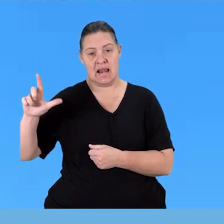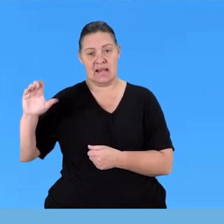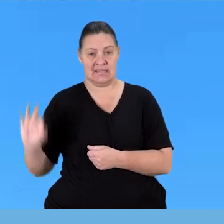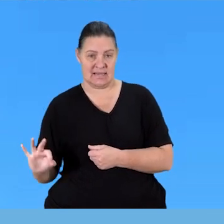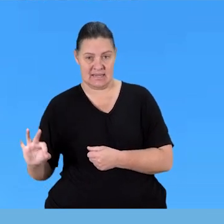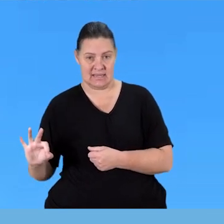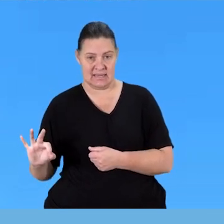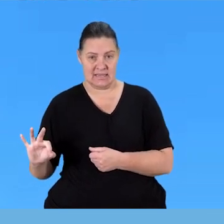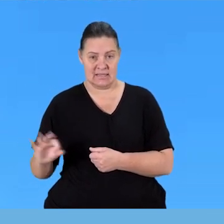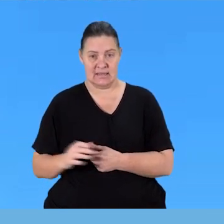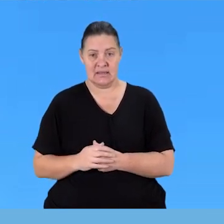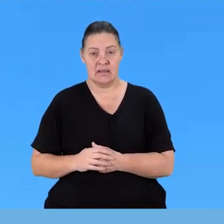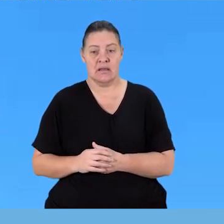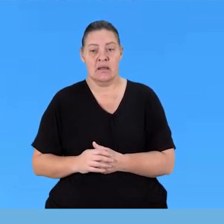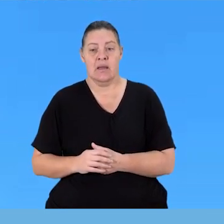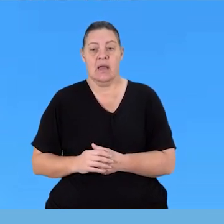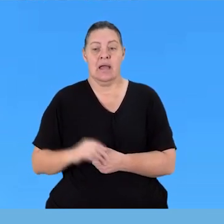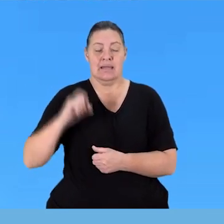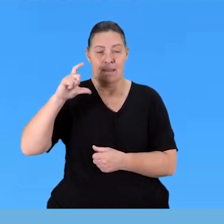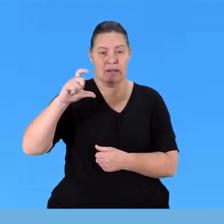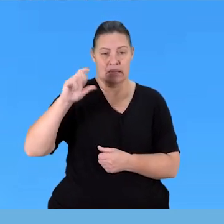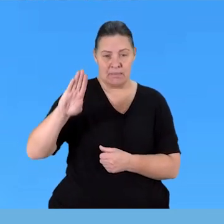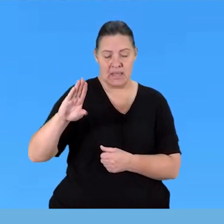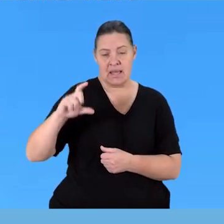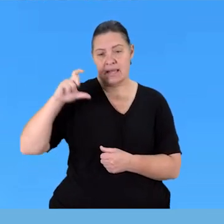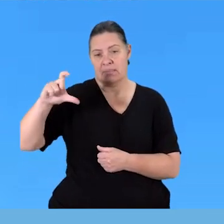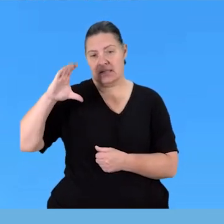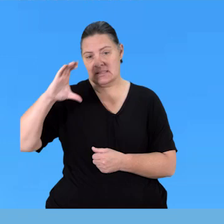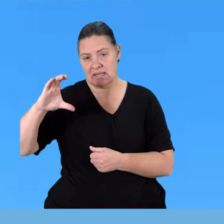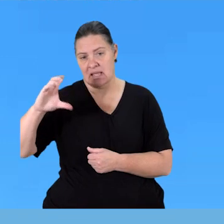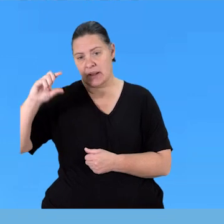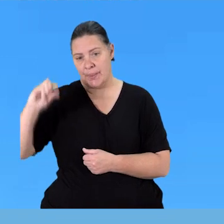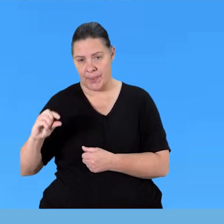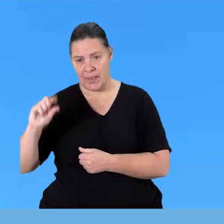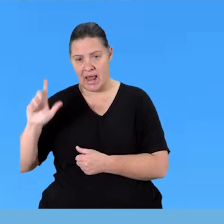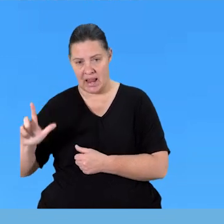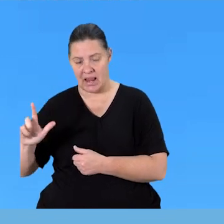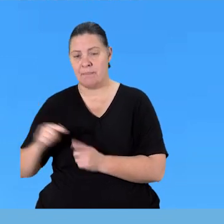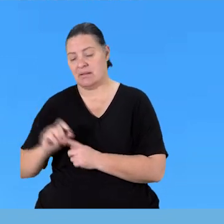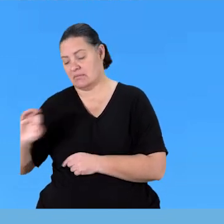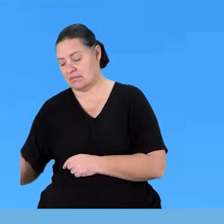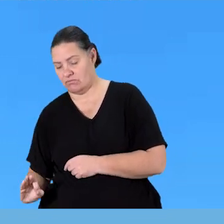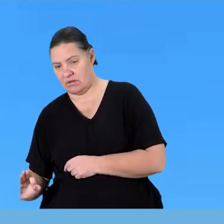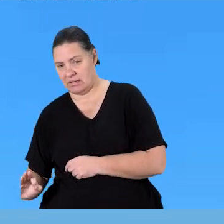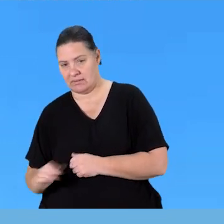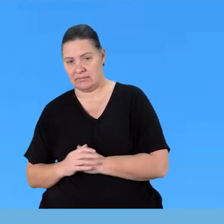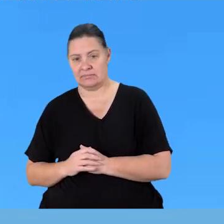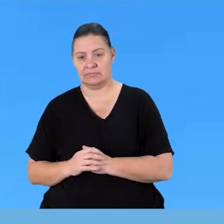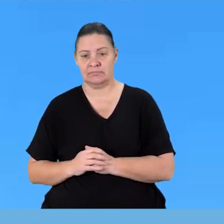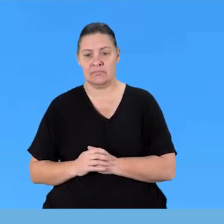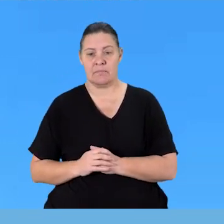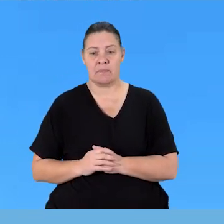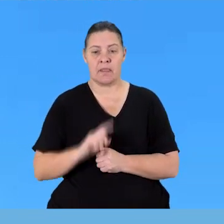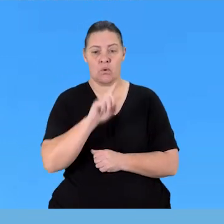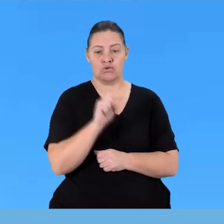BCl3. Remember, capital letter B, capital letter C, small letter L, with a subscript of 3. B, question